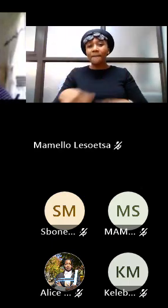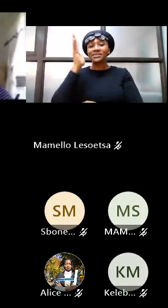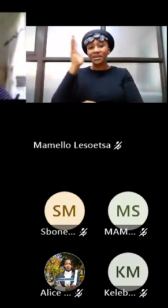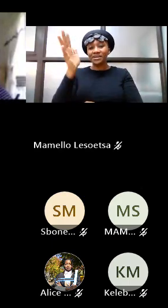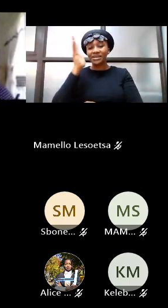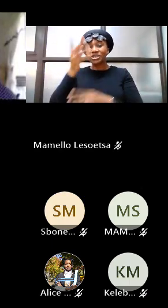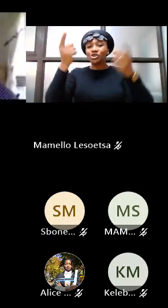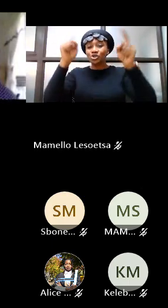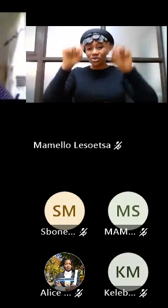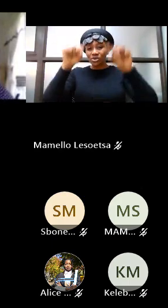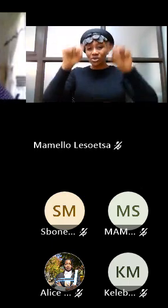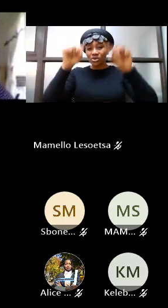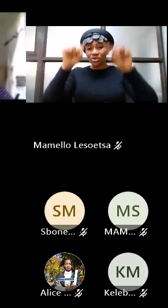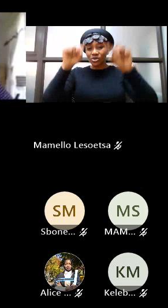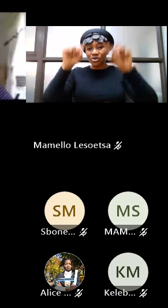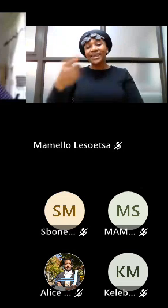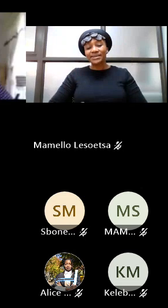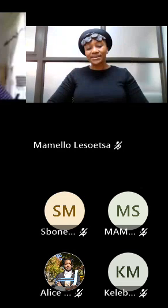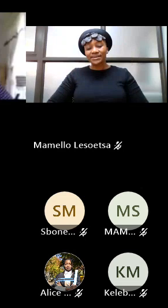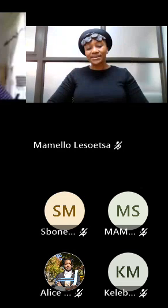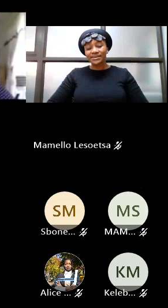So we can go next, please.